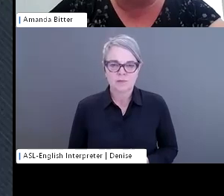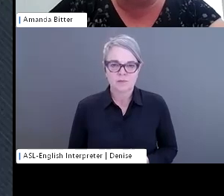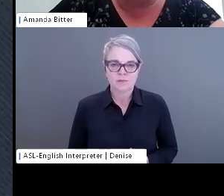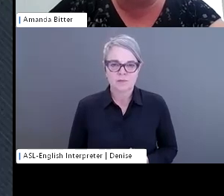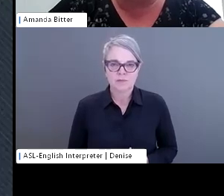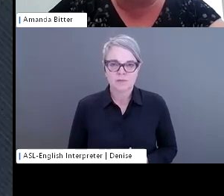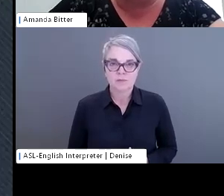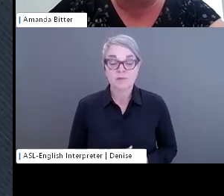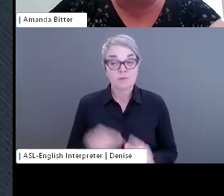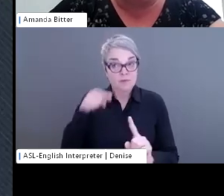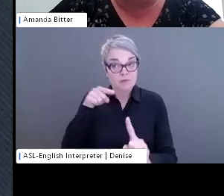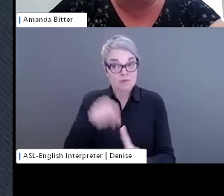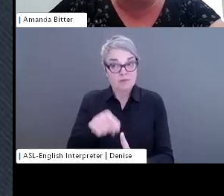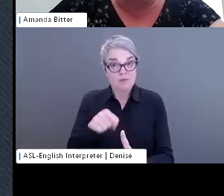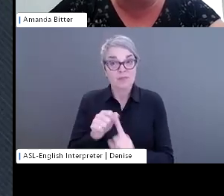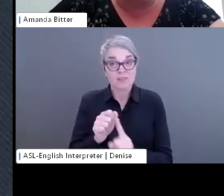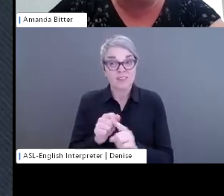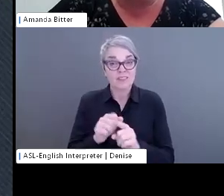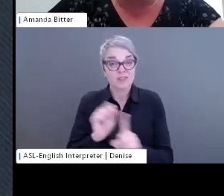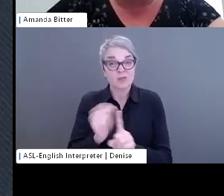So in this case, it would be the orange cat.